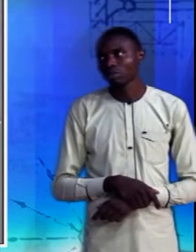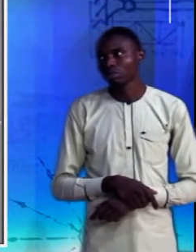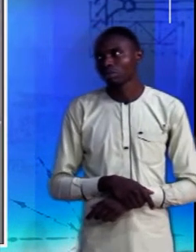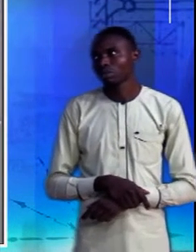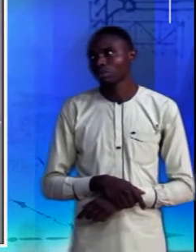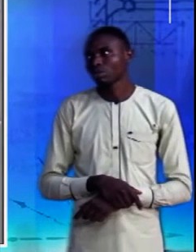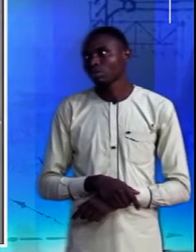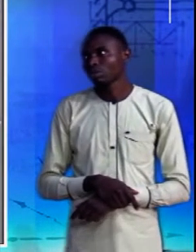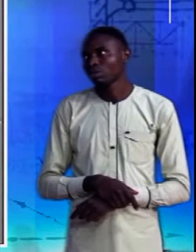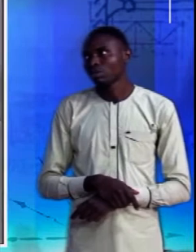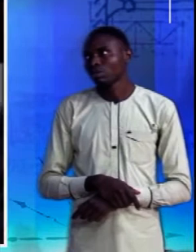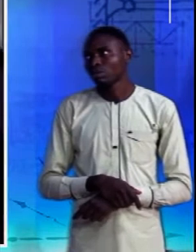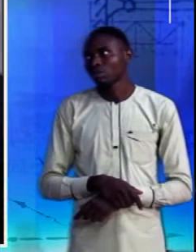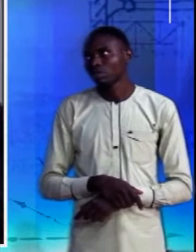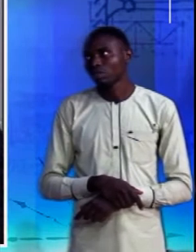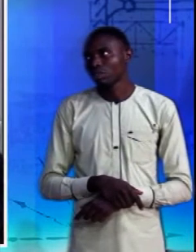Let's say